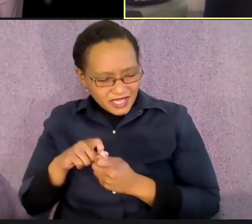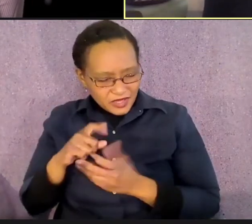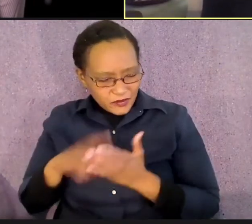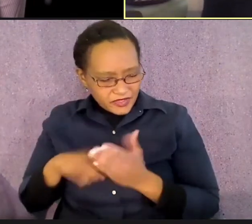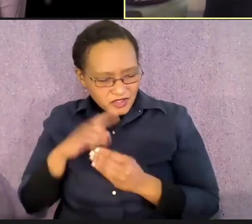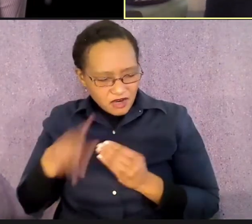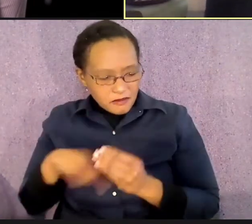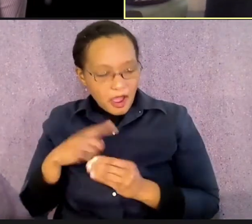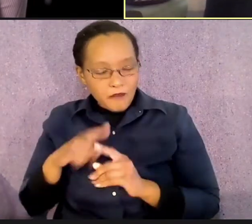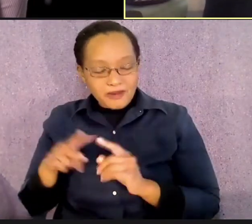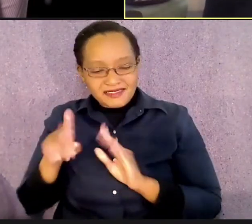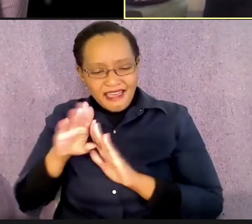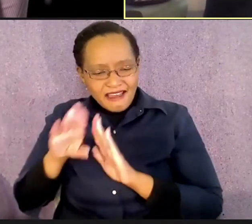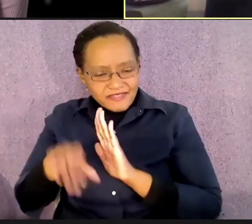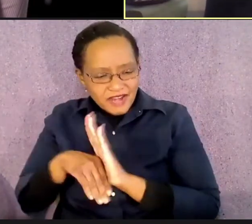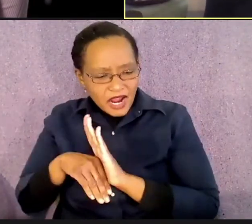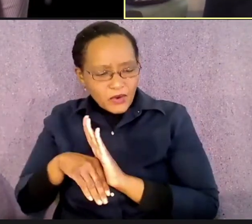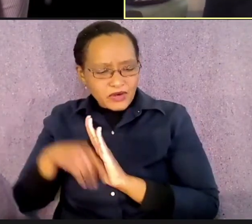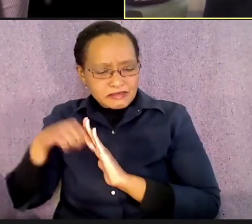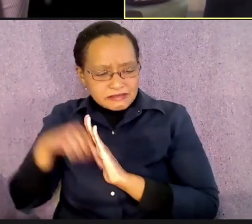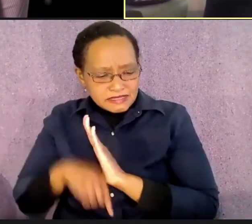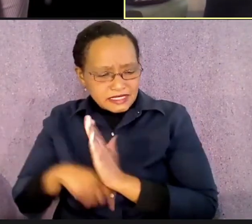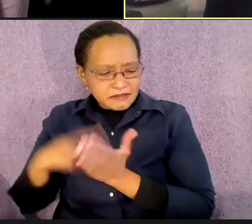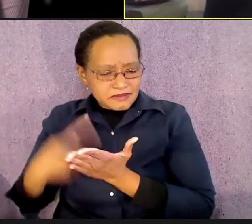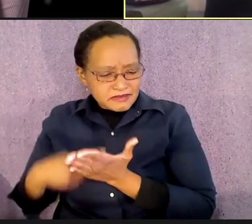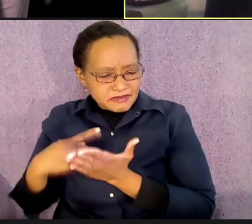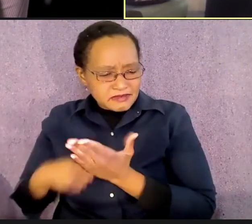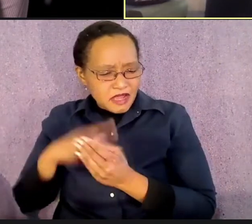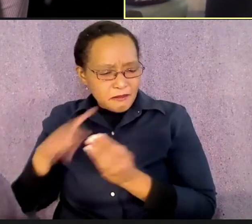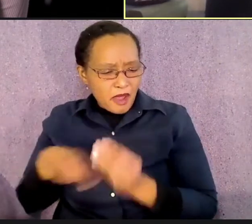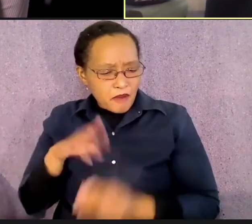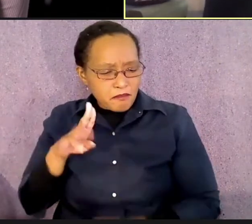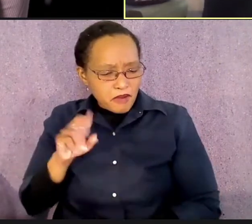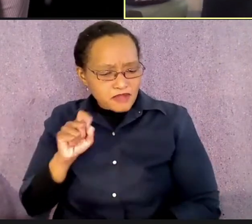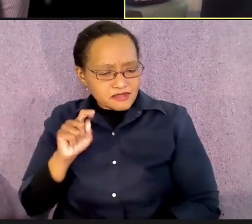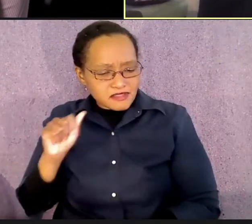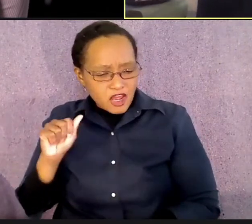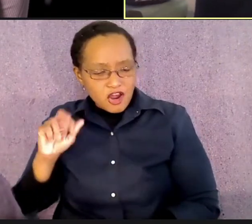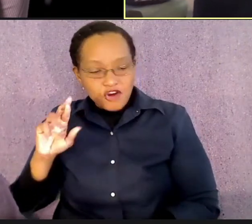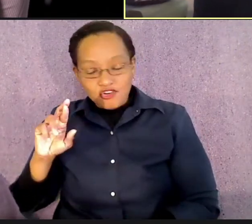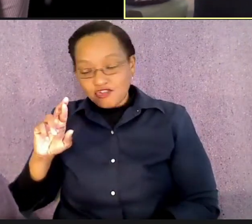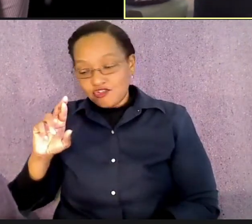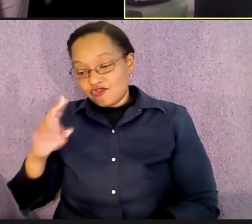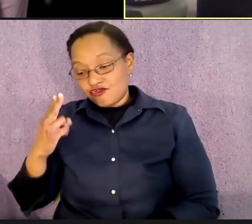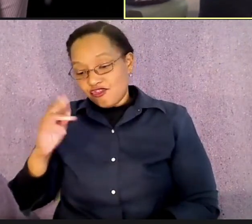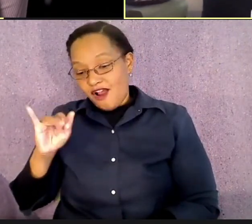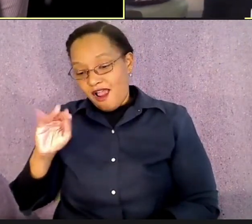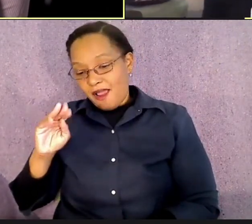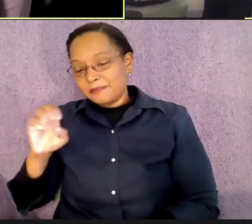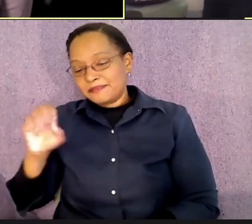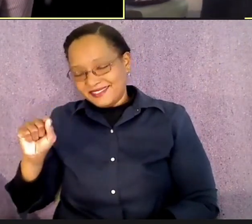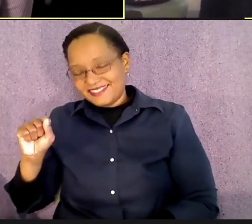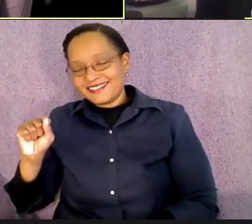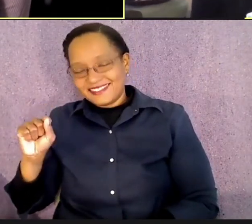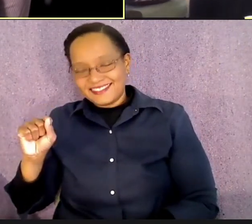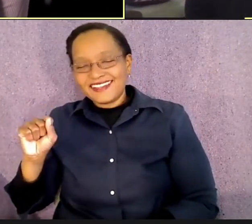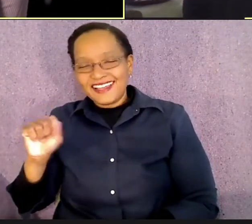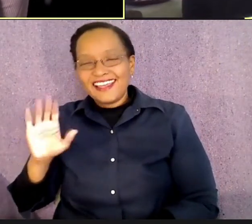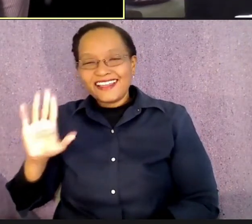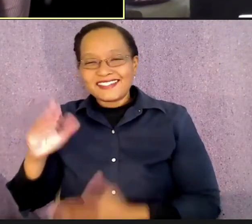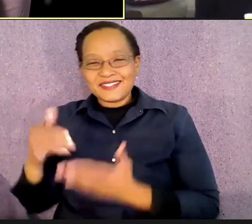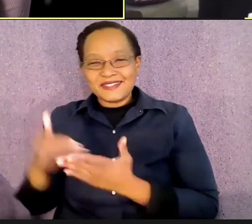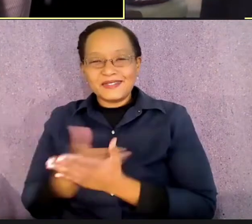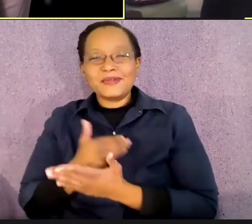divey, credible talk about Busta Rhymes' new album, Busta, Busta, rhymes, like the word rhymes.